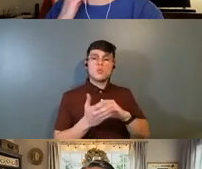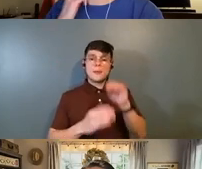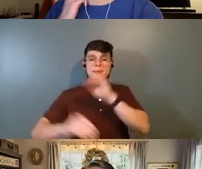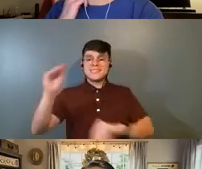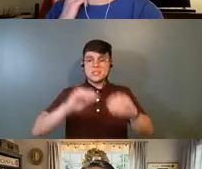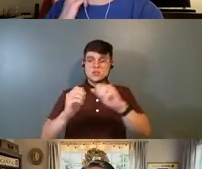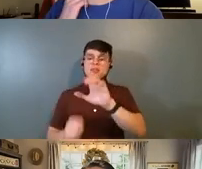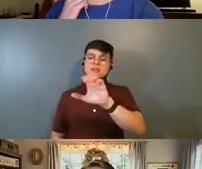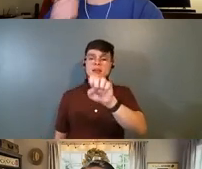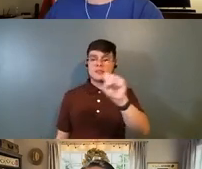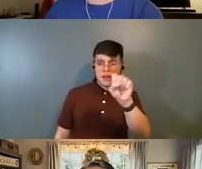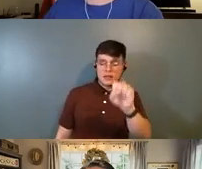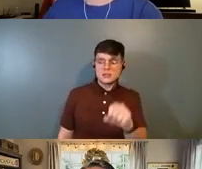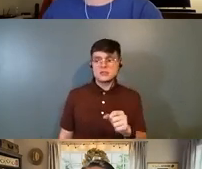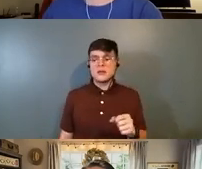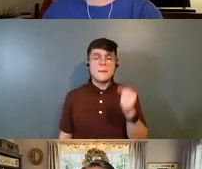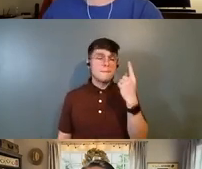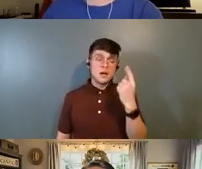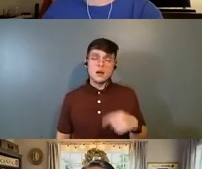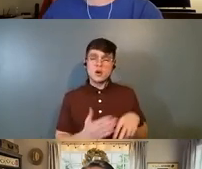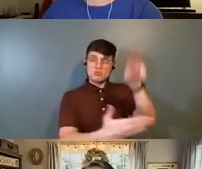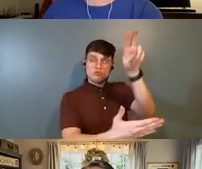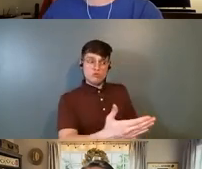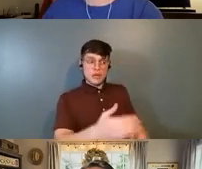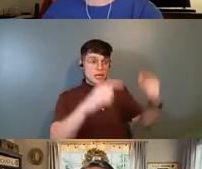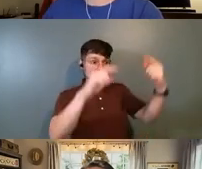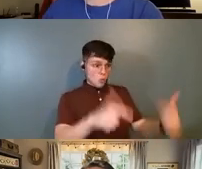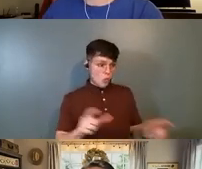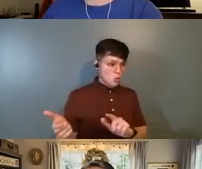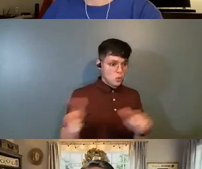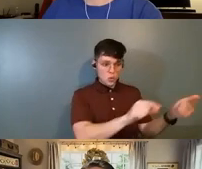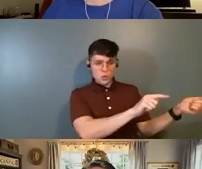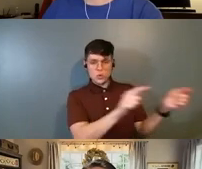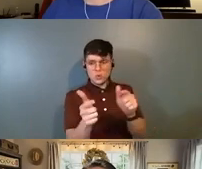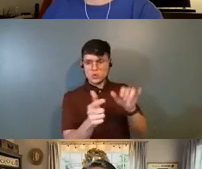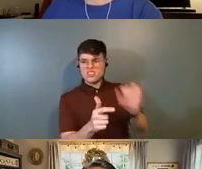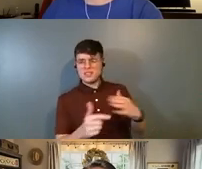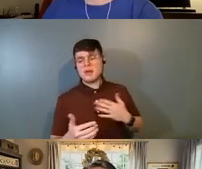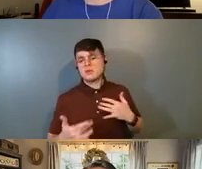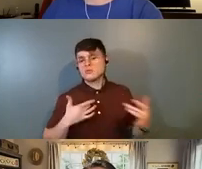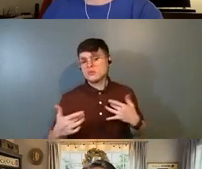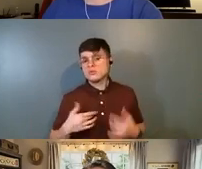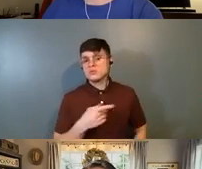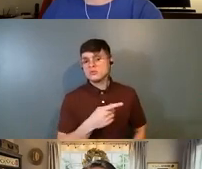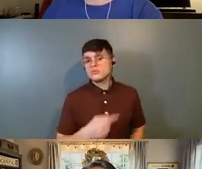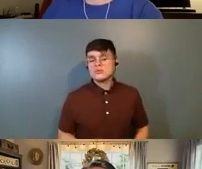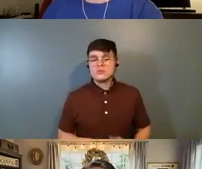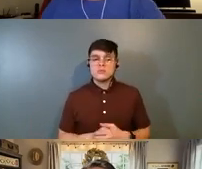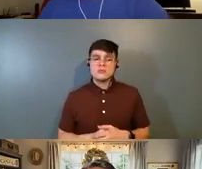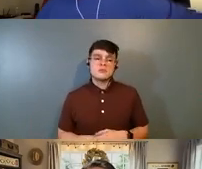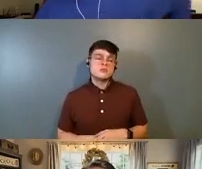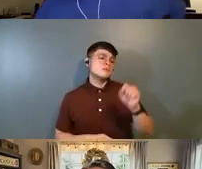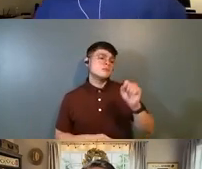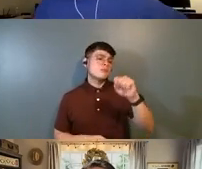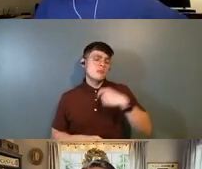you know, and get it that way. But again, reading order is really what my concern would be. Yeah, I mean, I